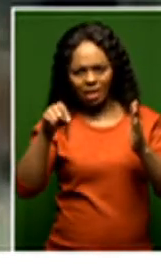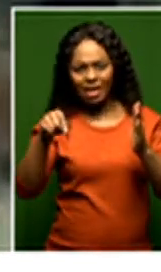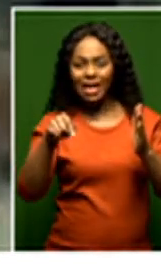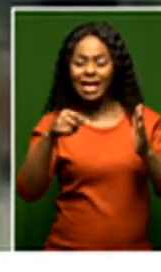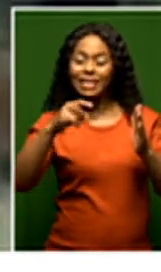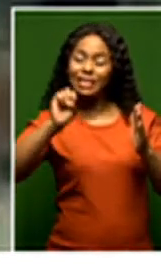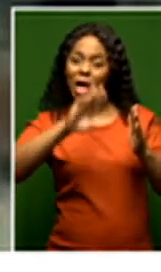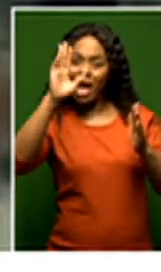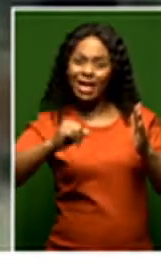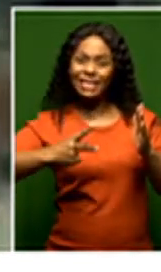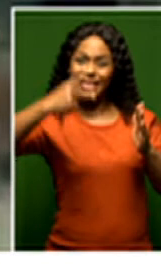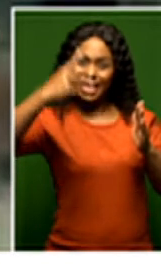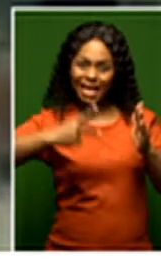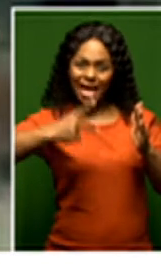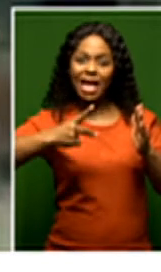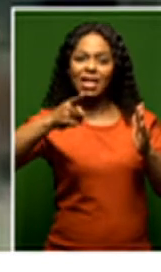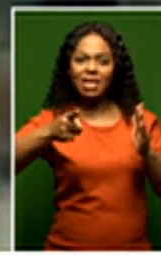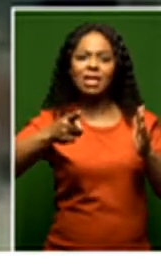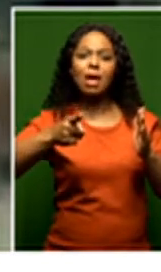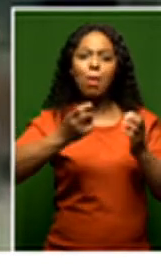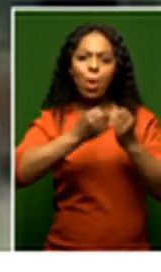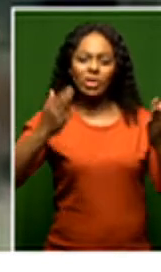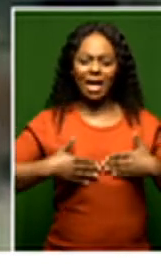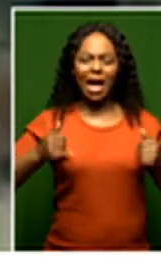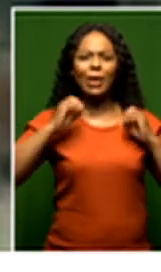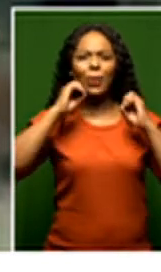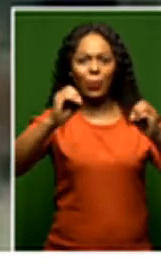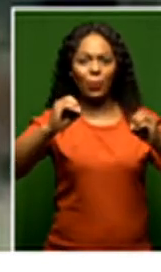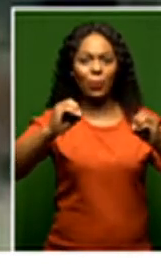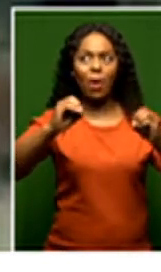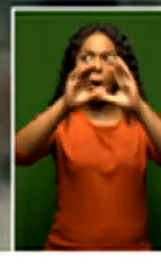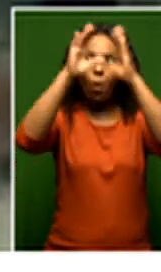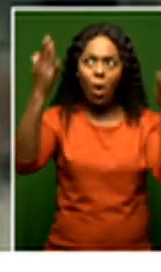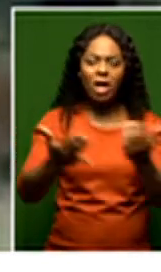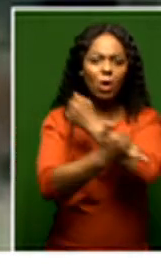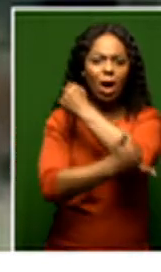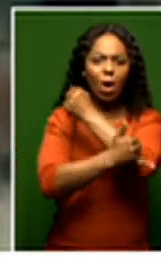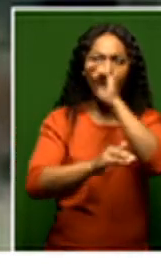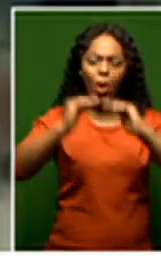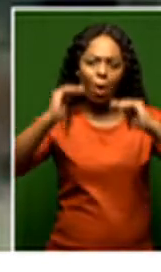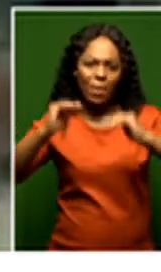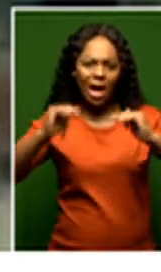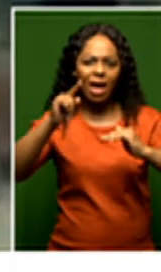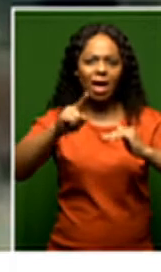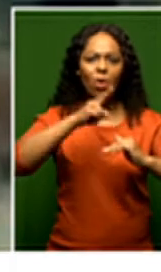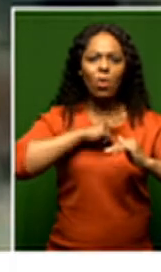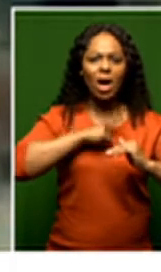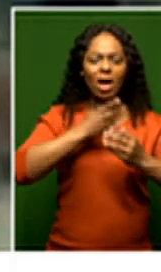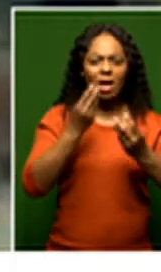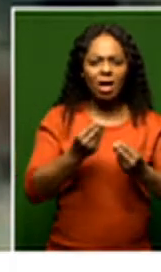the second unhealthiest country in the world. Sure. They looked at various factors, one of them being mental health. They looked at